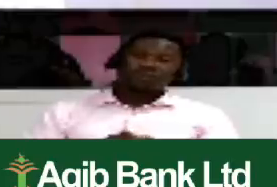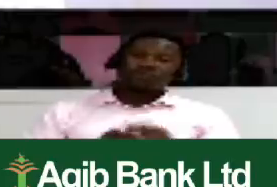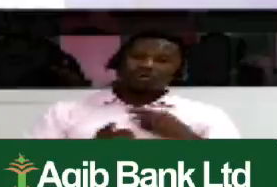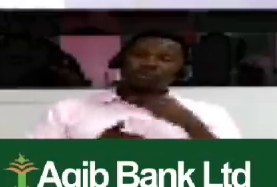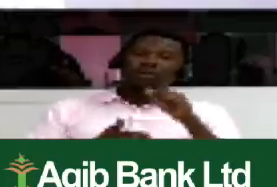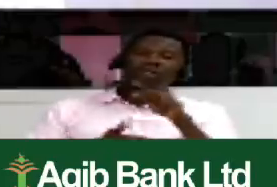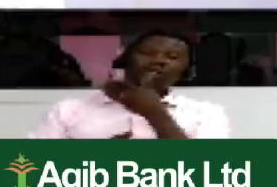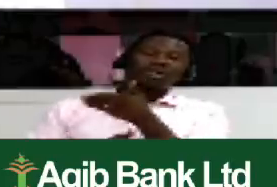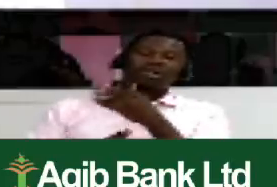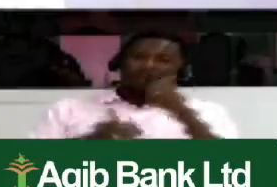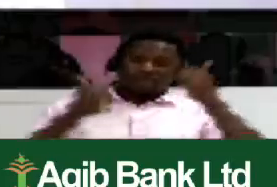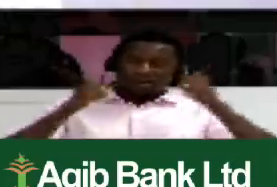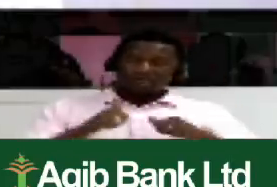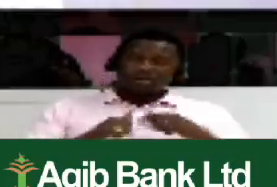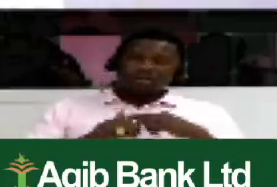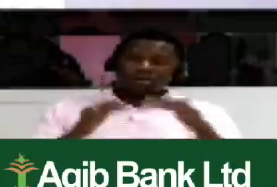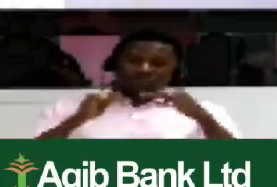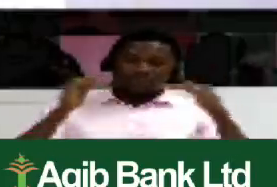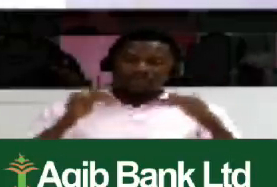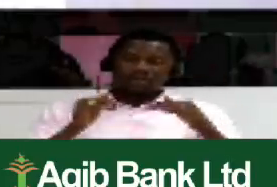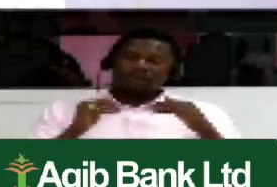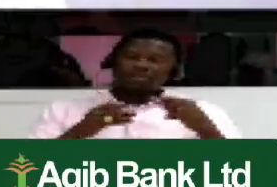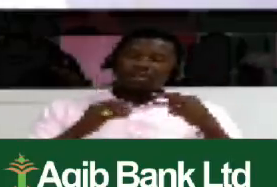that happened, and equal executive